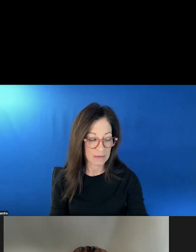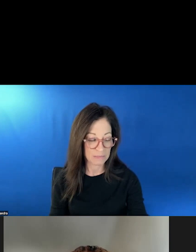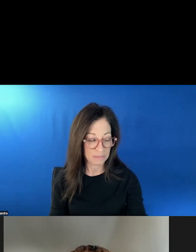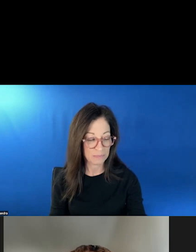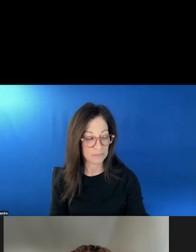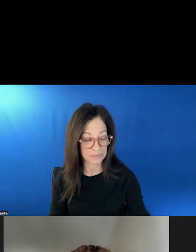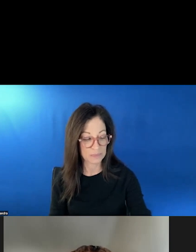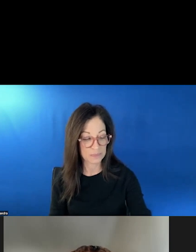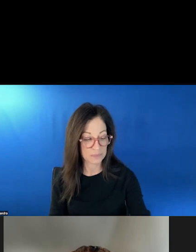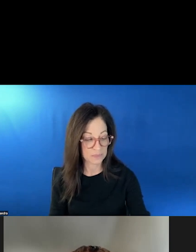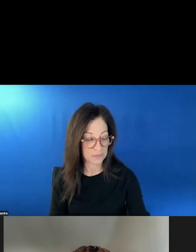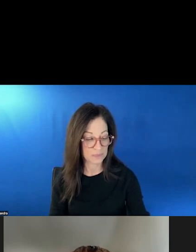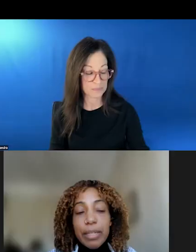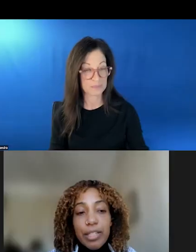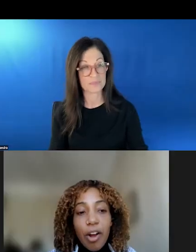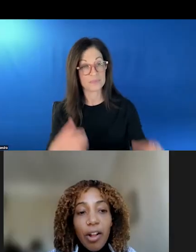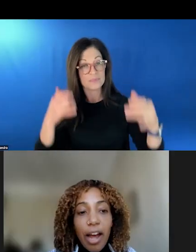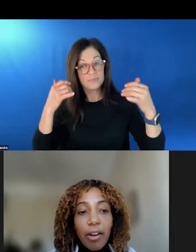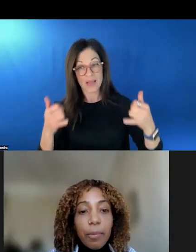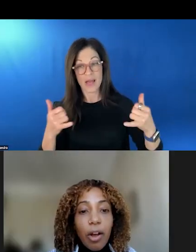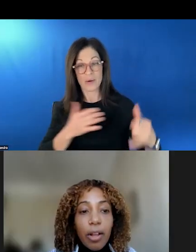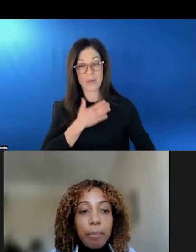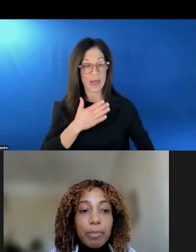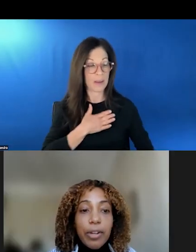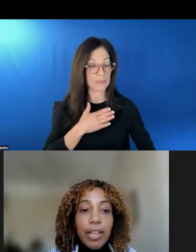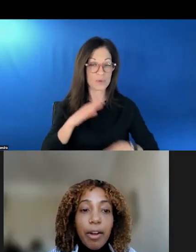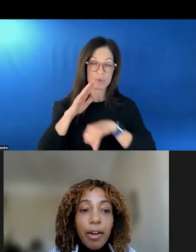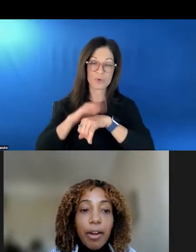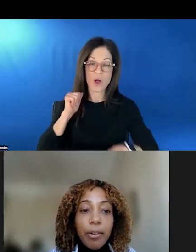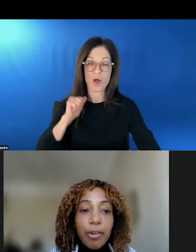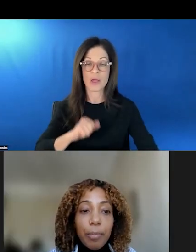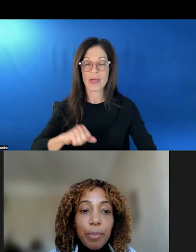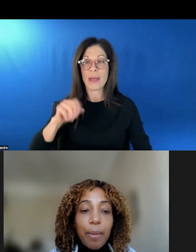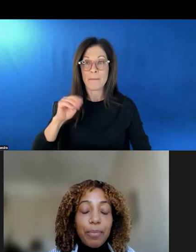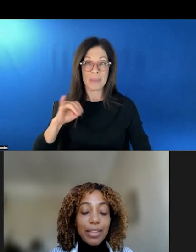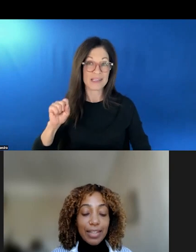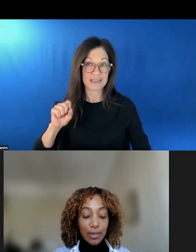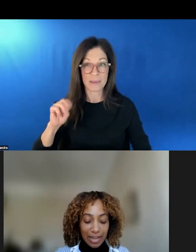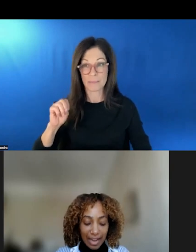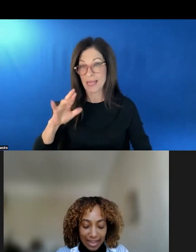Great. So now I'm really pleased to call up Miss Mary Sowers from